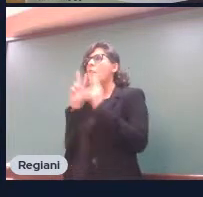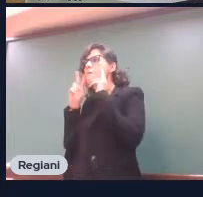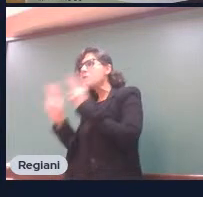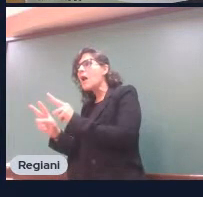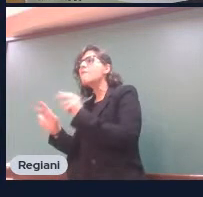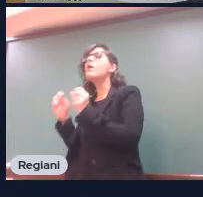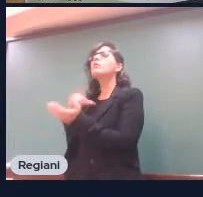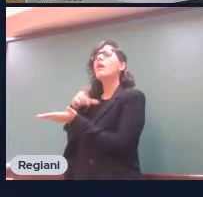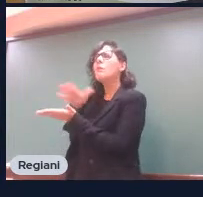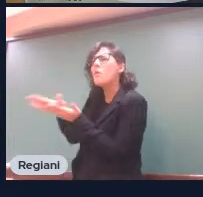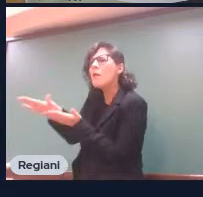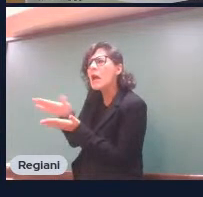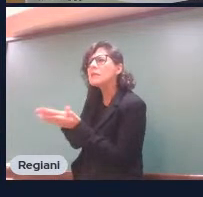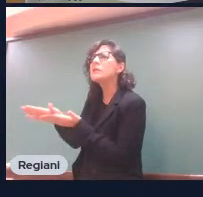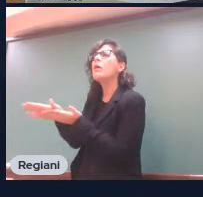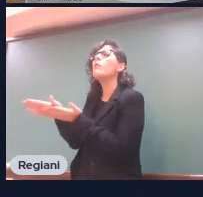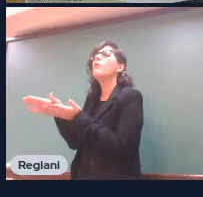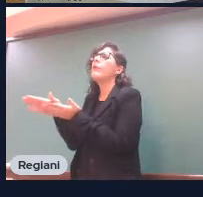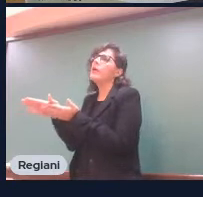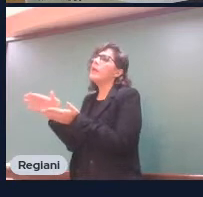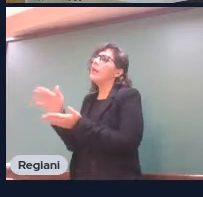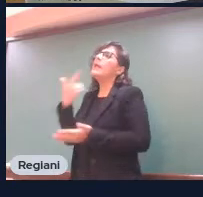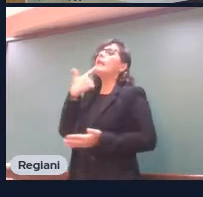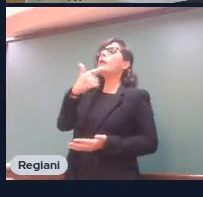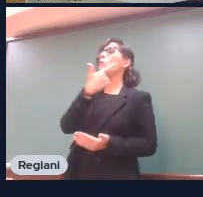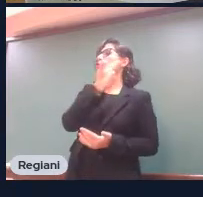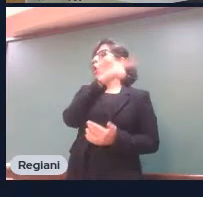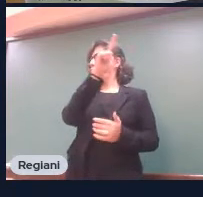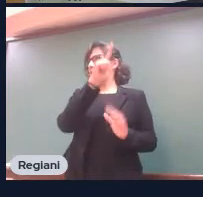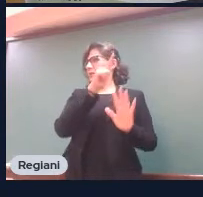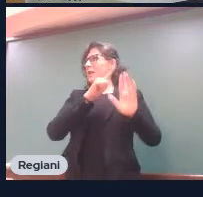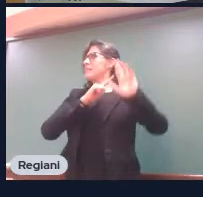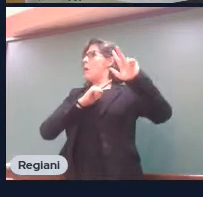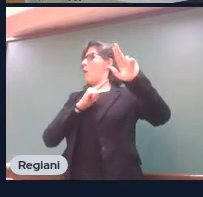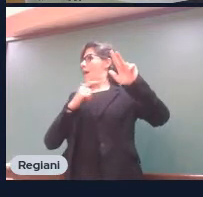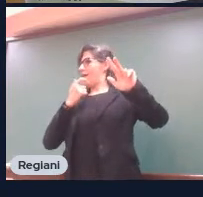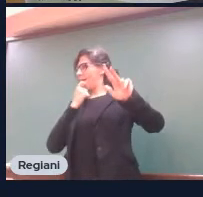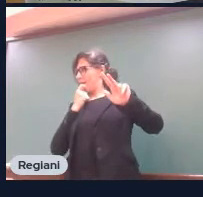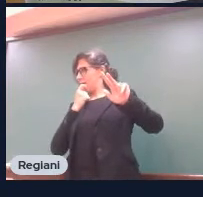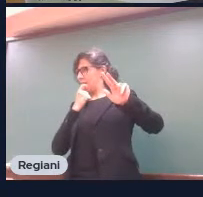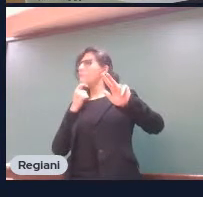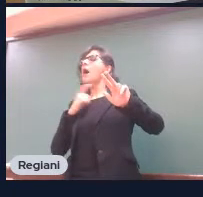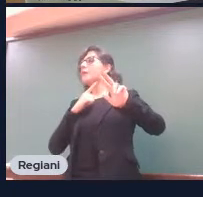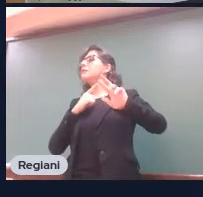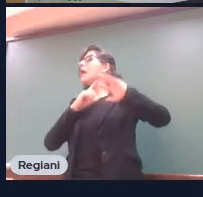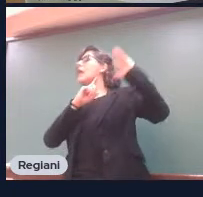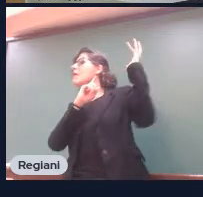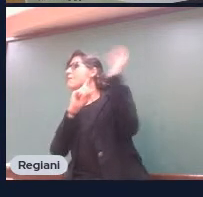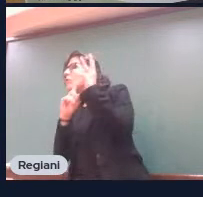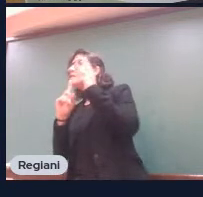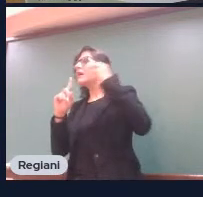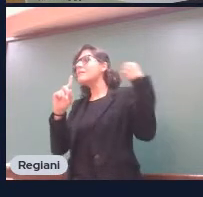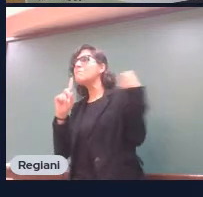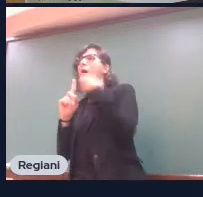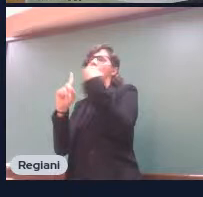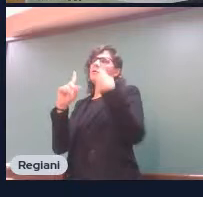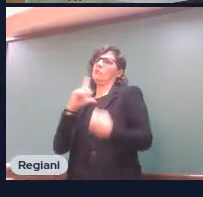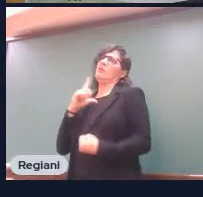the publications that are in a different language than English do have an impact. These are the stars that you see